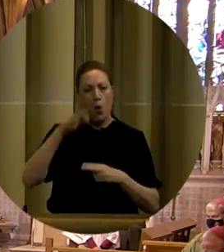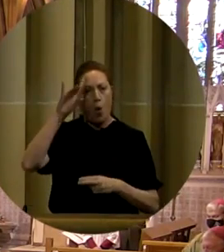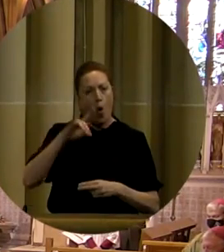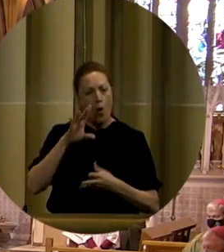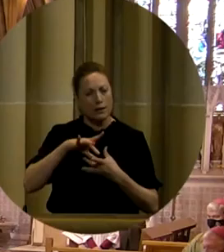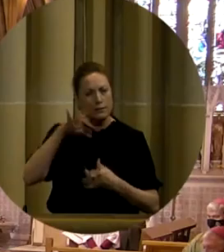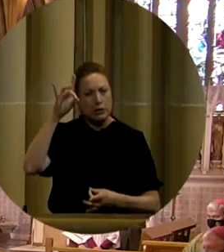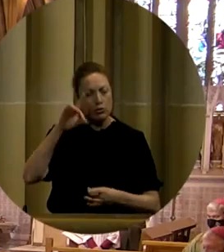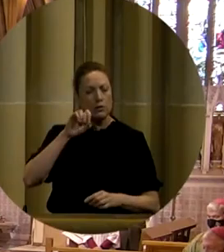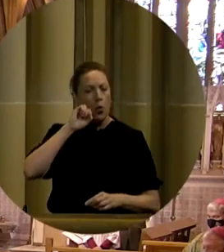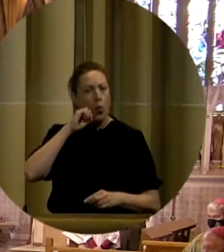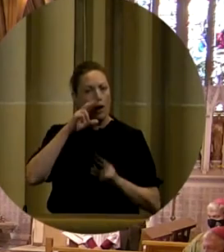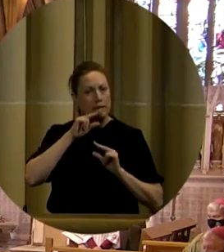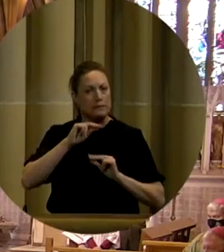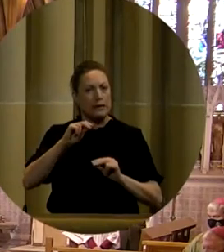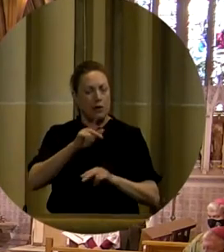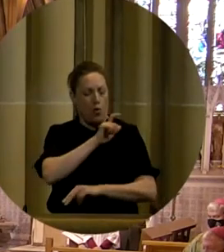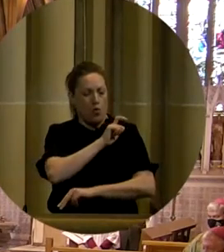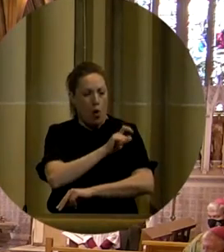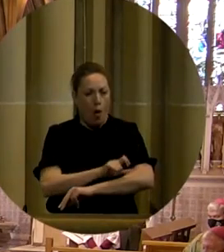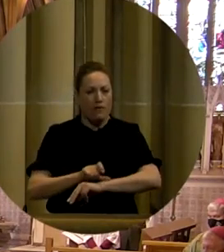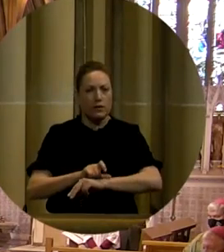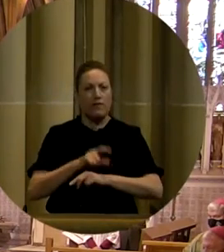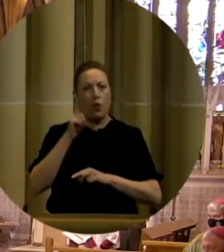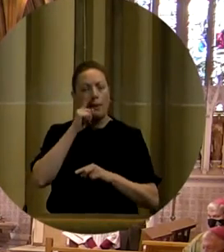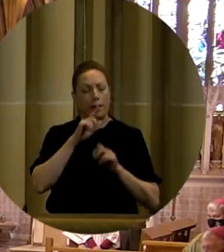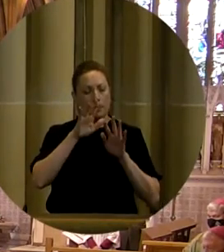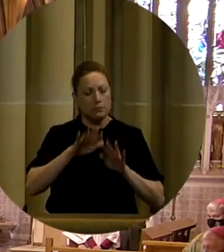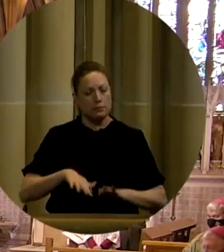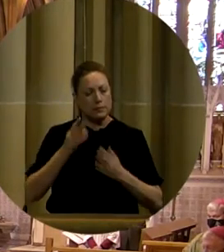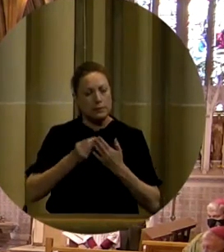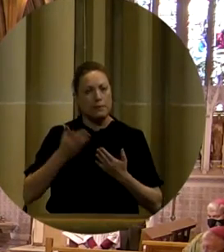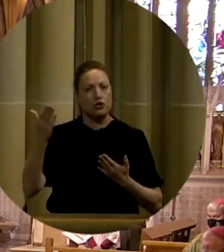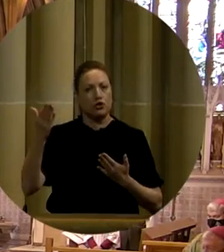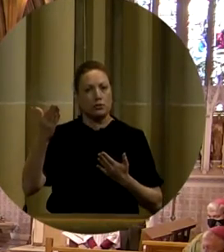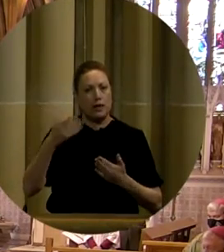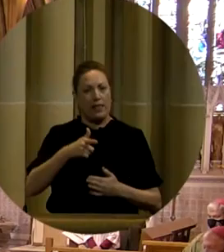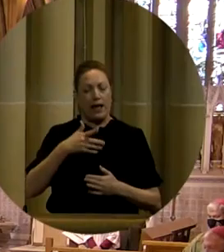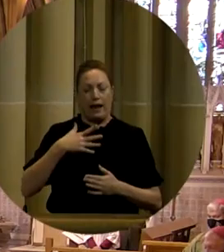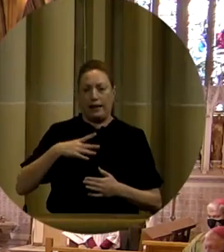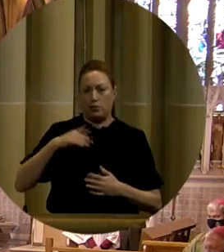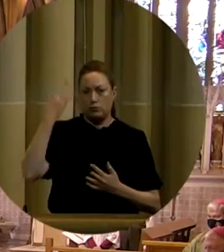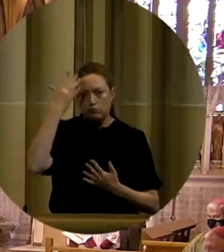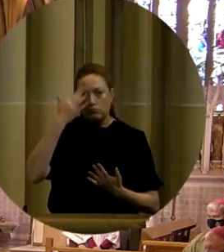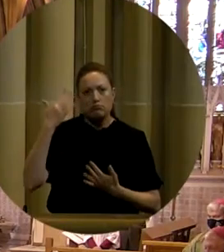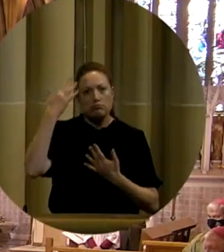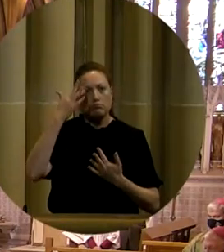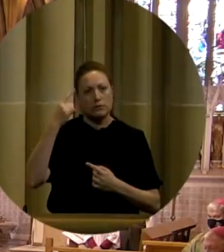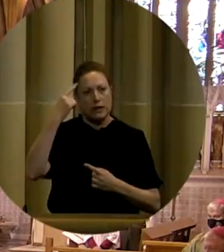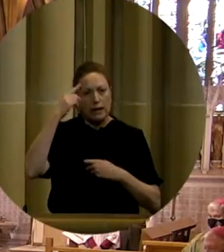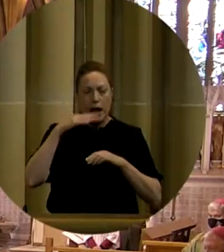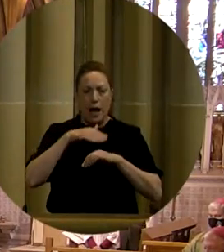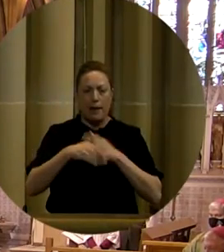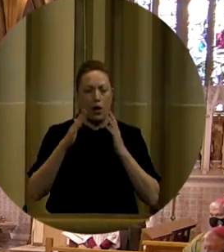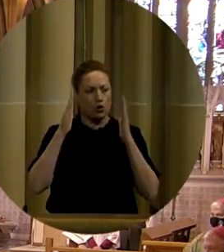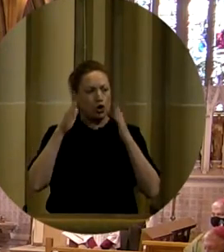speak on behalf of many who have made submissions for consideration and work to make the Church in Australia more truly